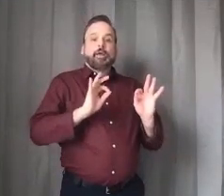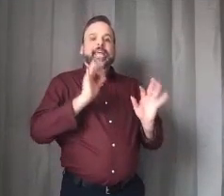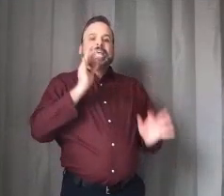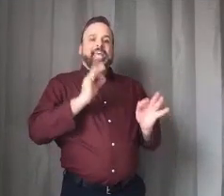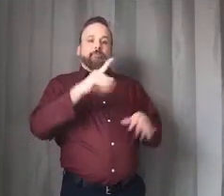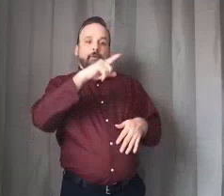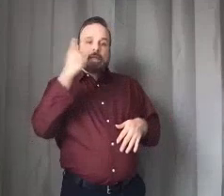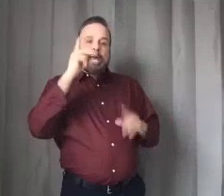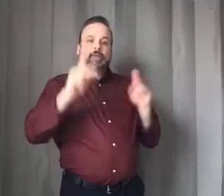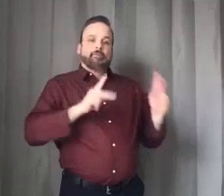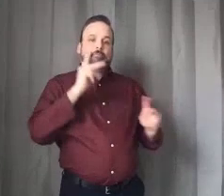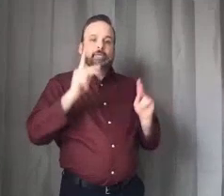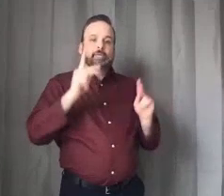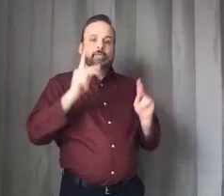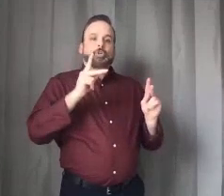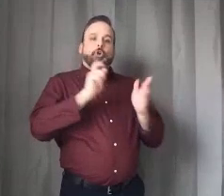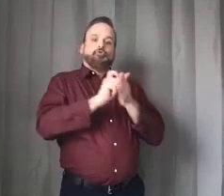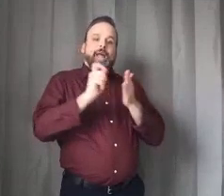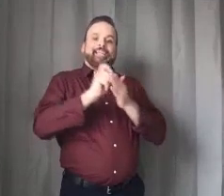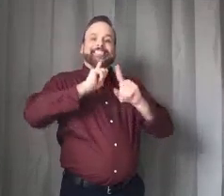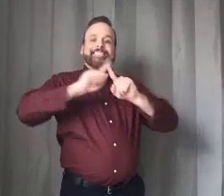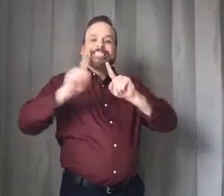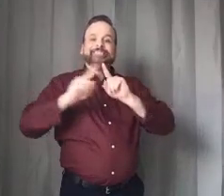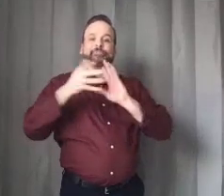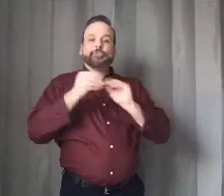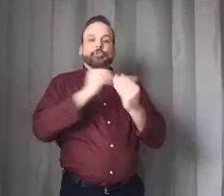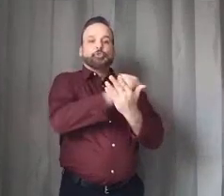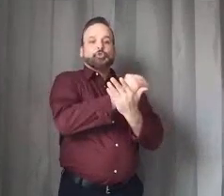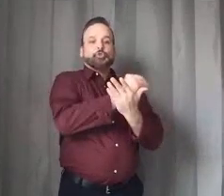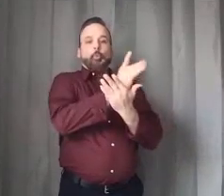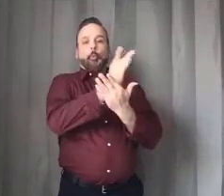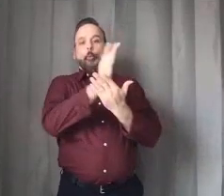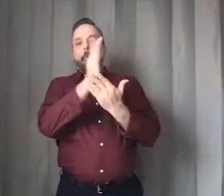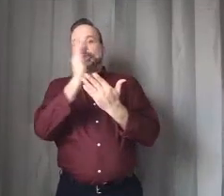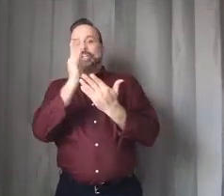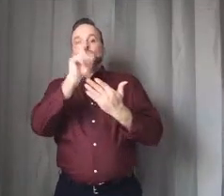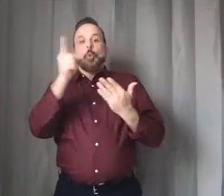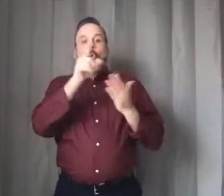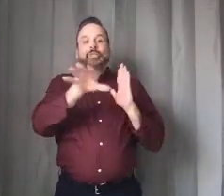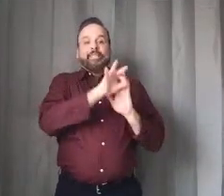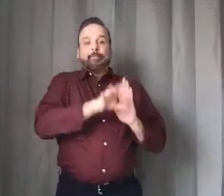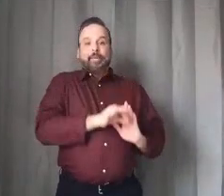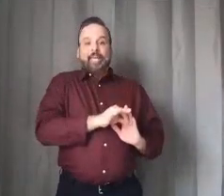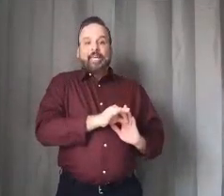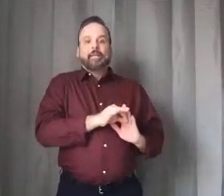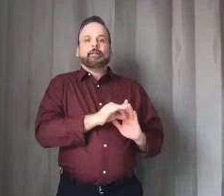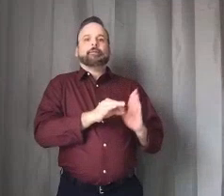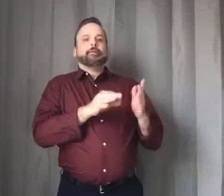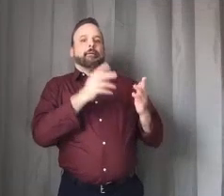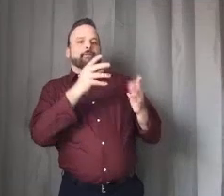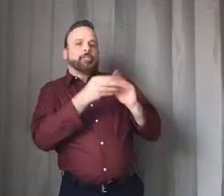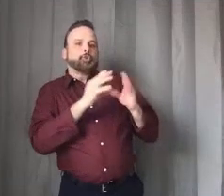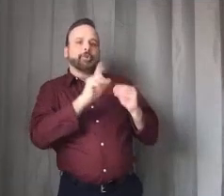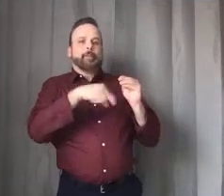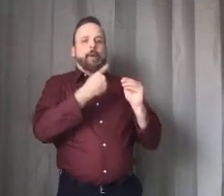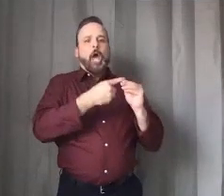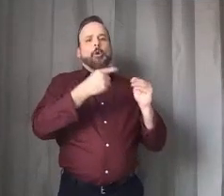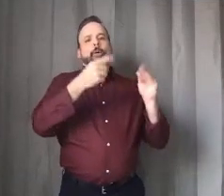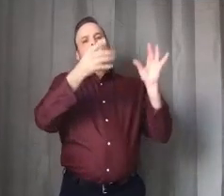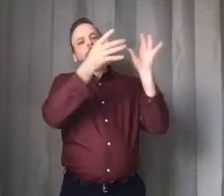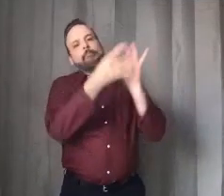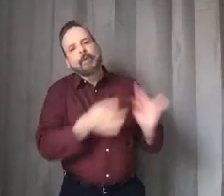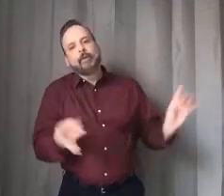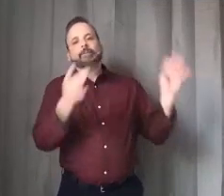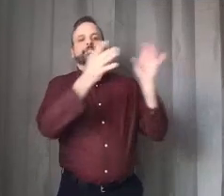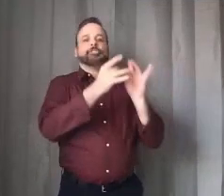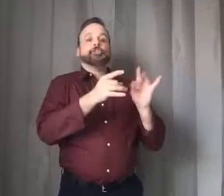are writing an array of stories and you only select these, then right. sending the message that, well, the only ones that are